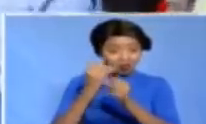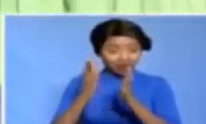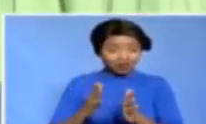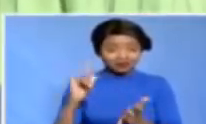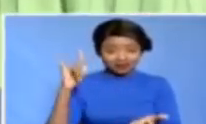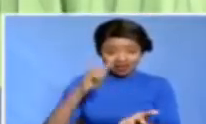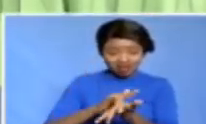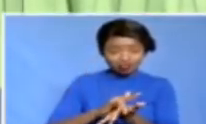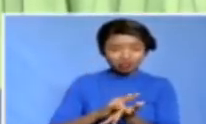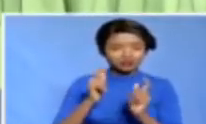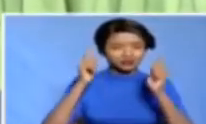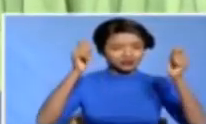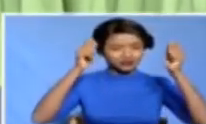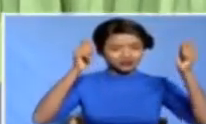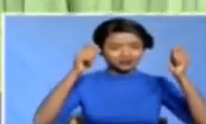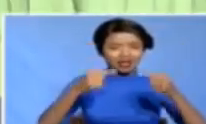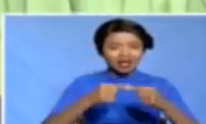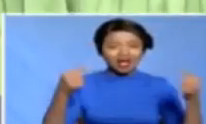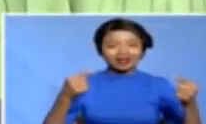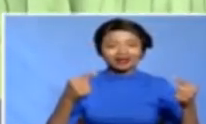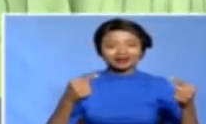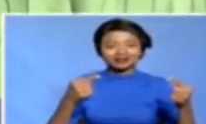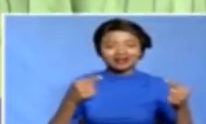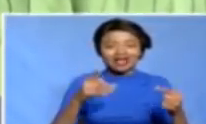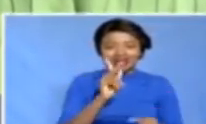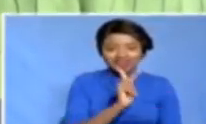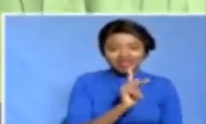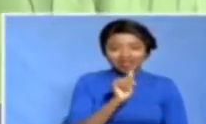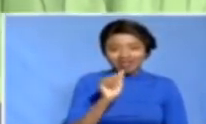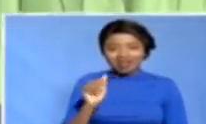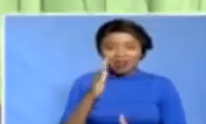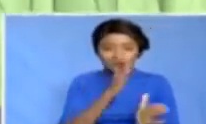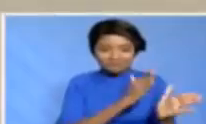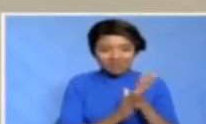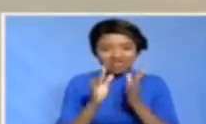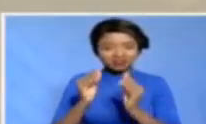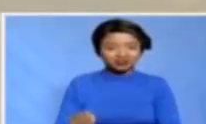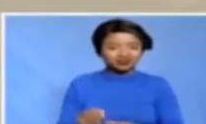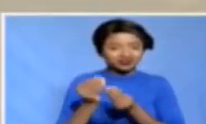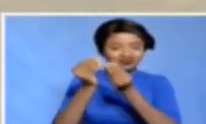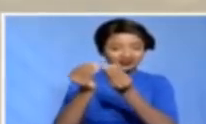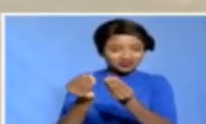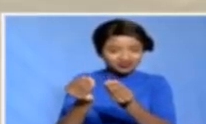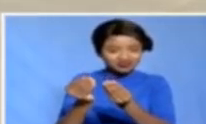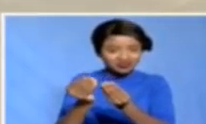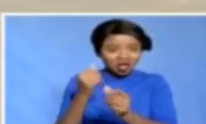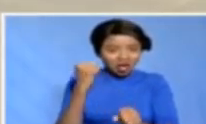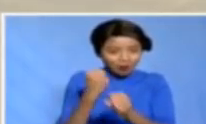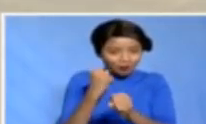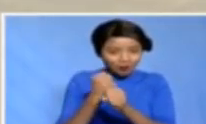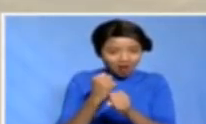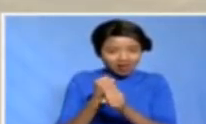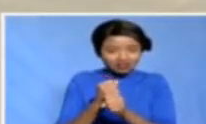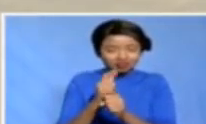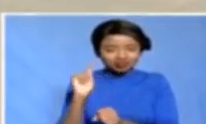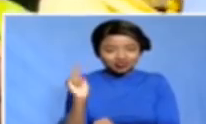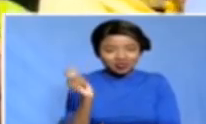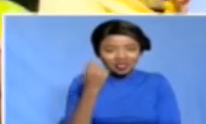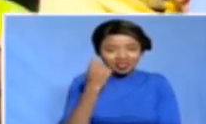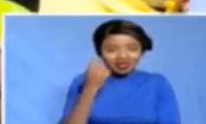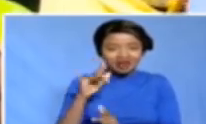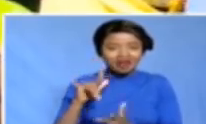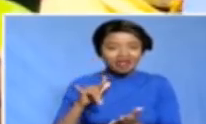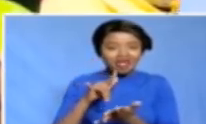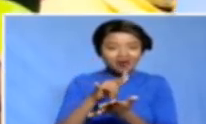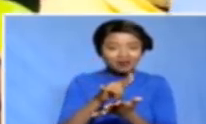airport protesting against KAA's plans to hand over the affairs of the airport to Kenya Airways if the deal goes through.